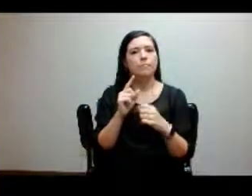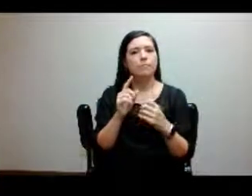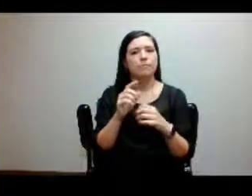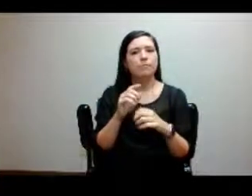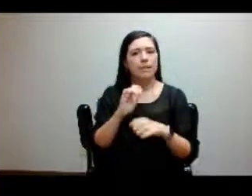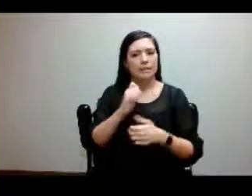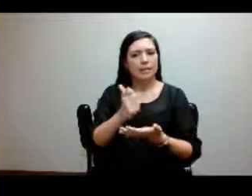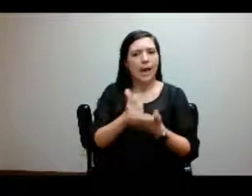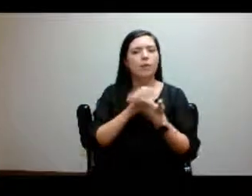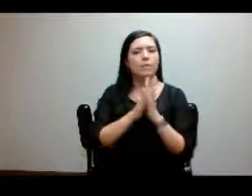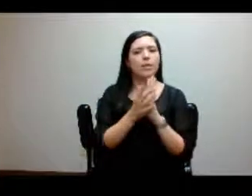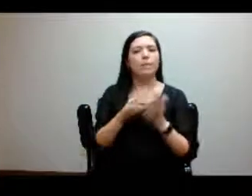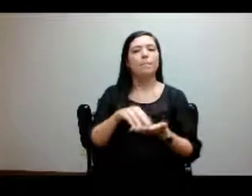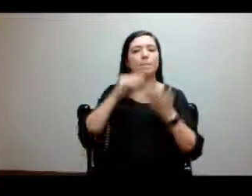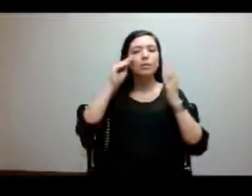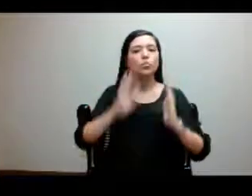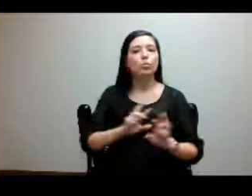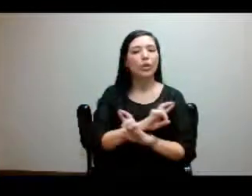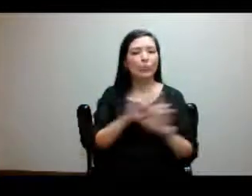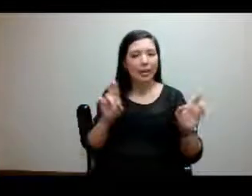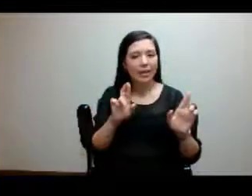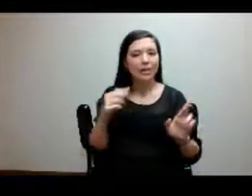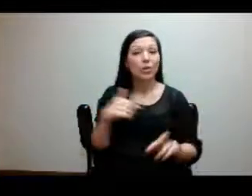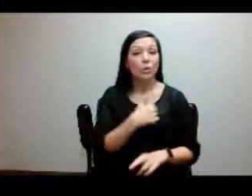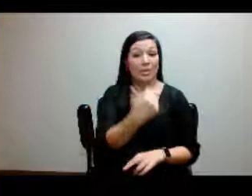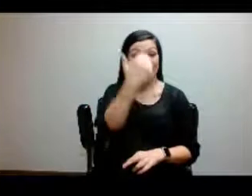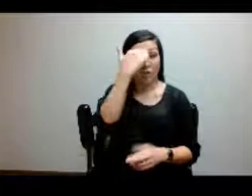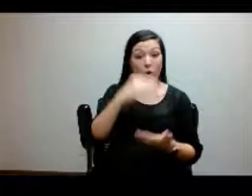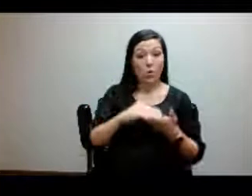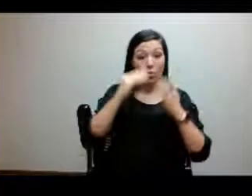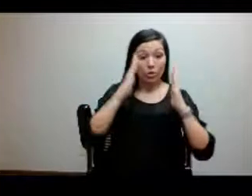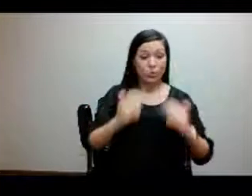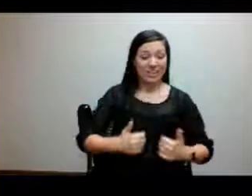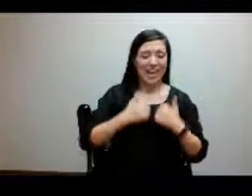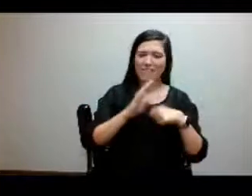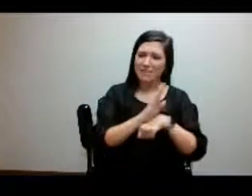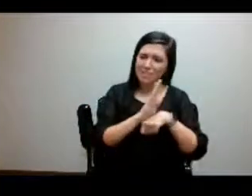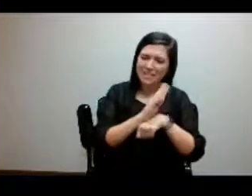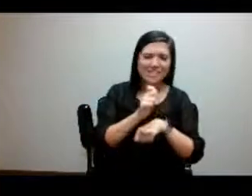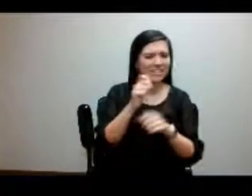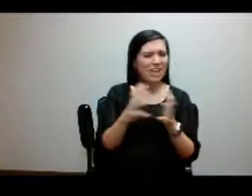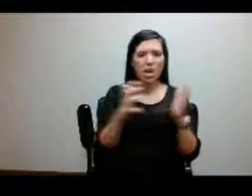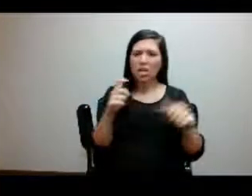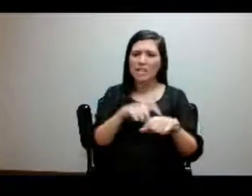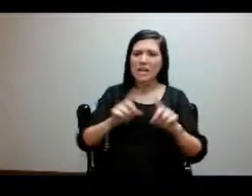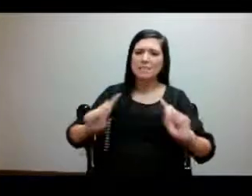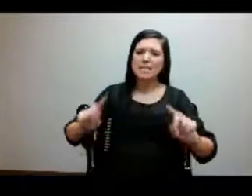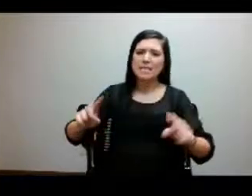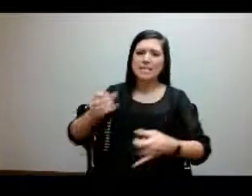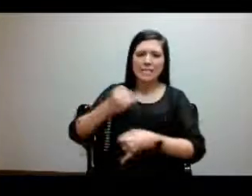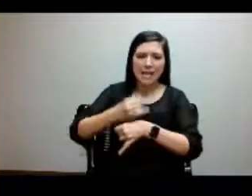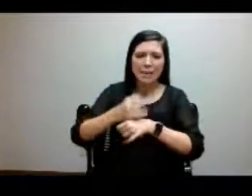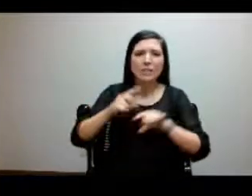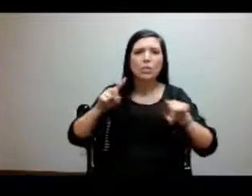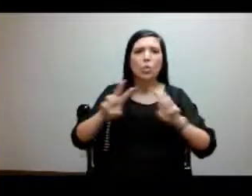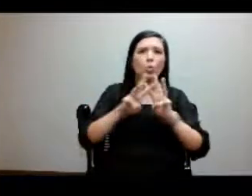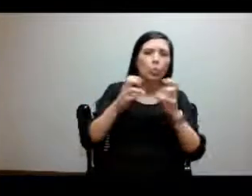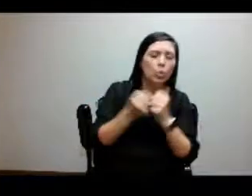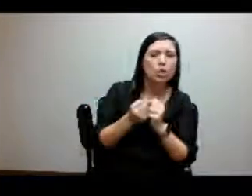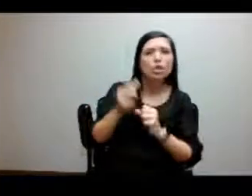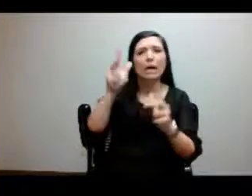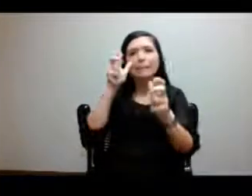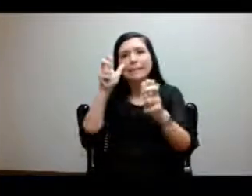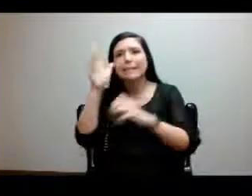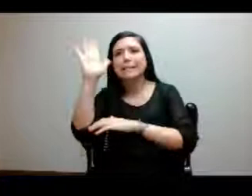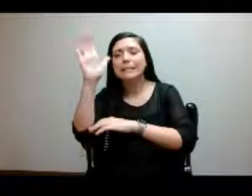ready. We know that the busy lives of our students means that most of them don't have much time to stay on campus and attend a workshop or hear a speaker or participate